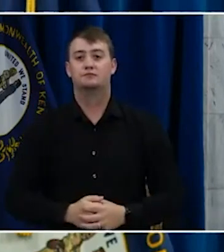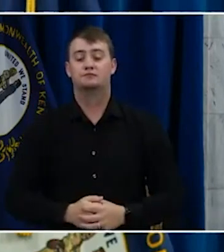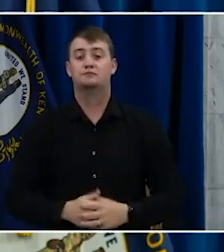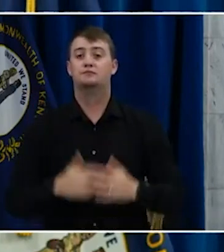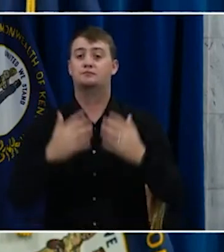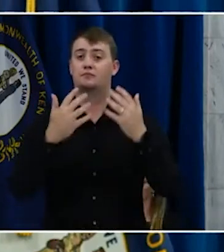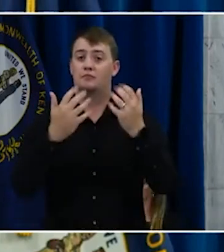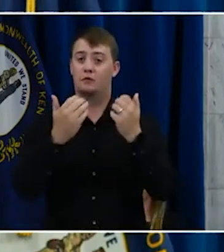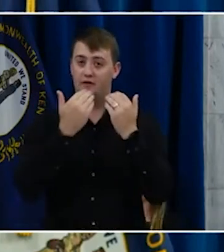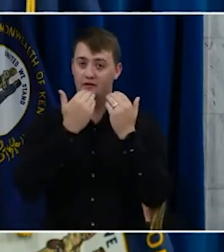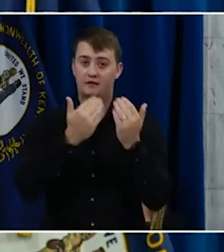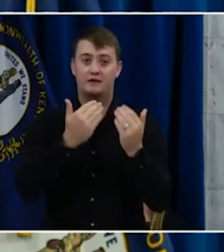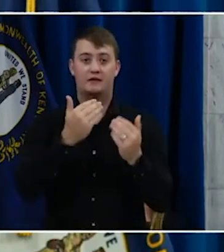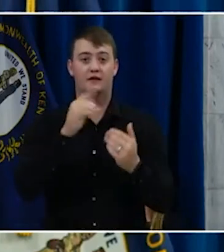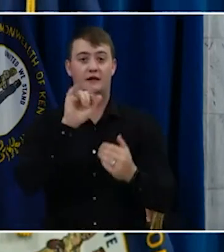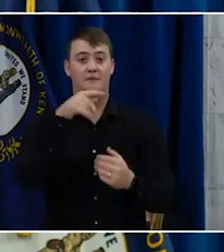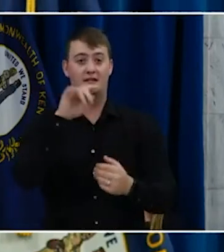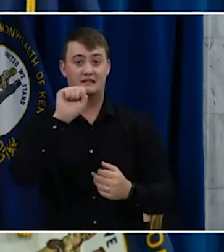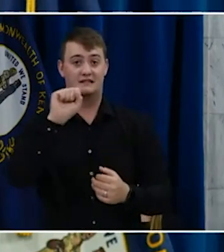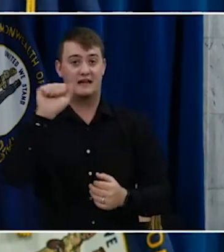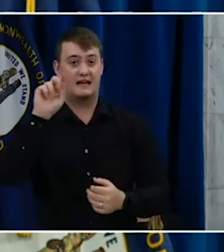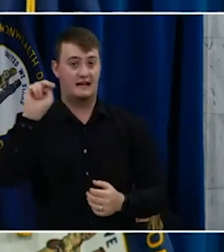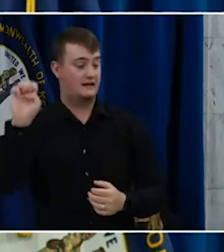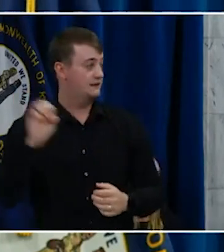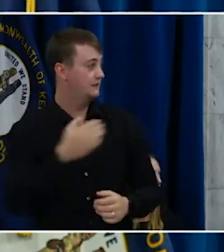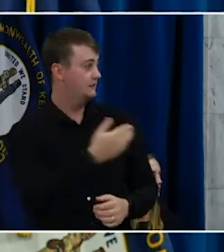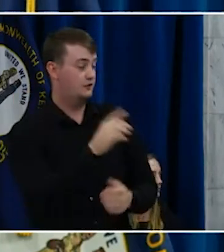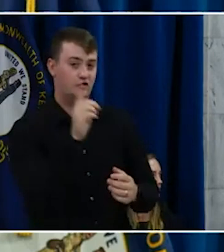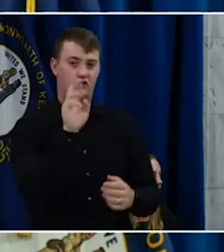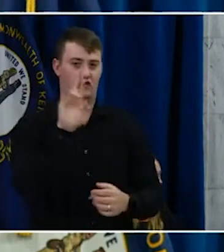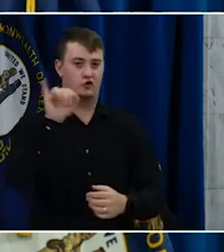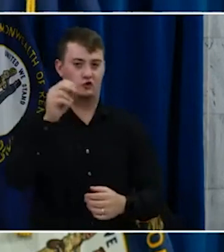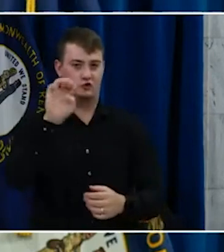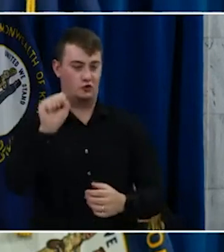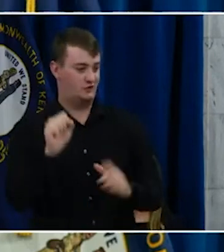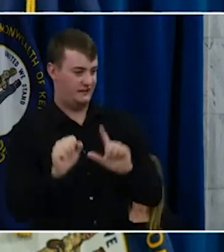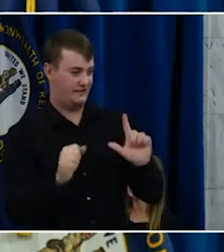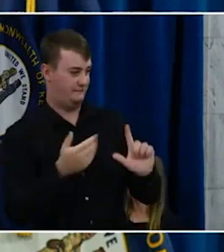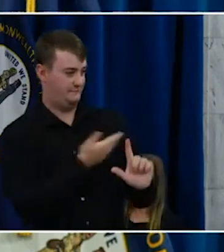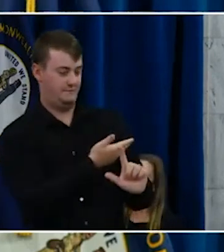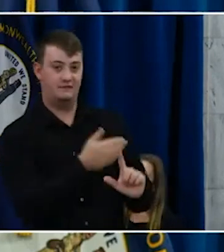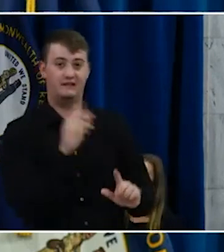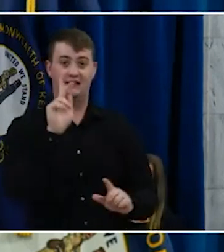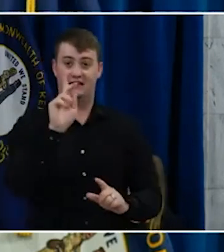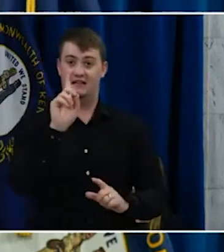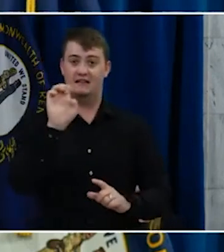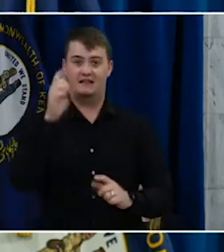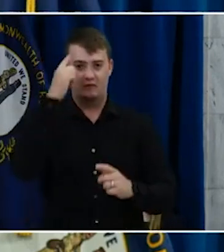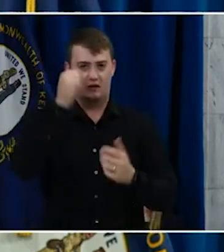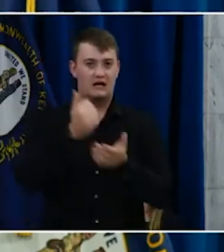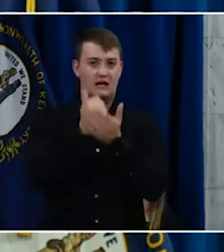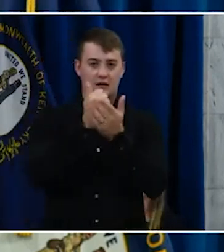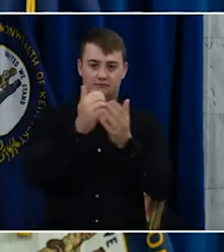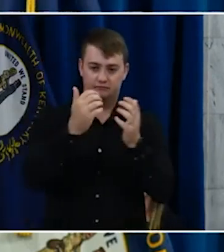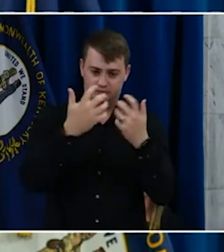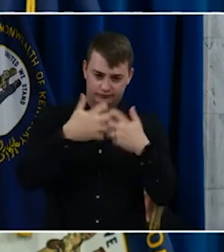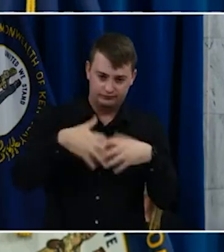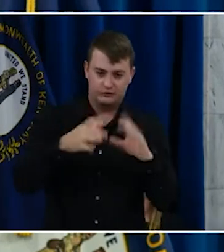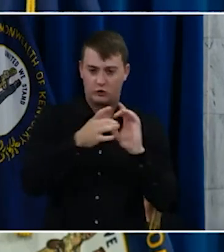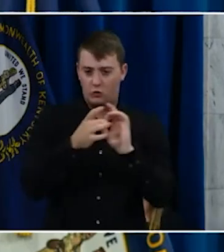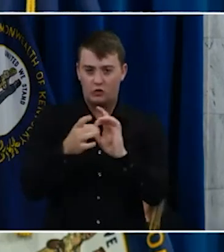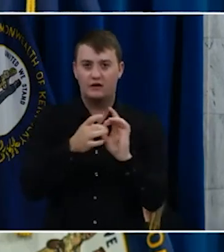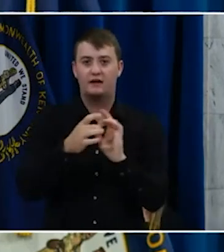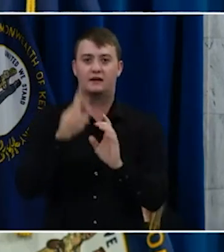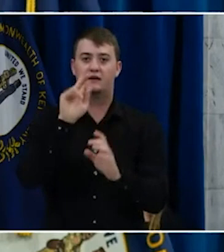I would like to thank Glyptus and Grider Jones, Dr. Jones to my left, at KDE for helping coordinate the Kentucky Teacher